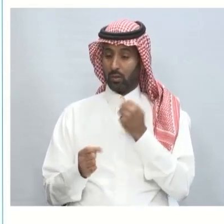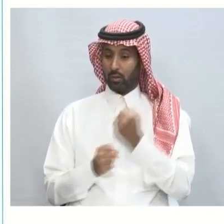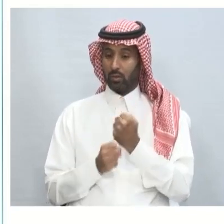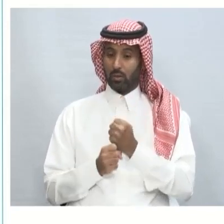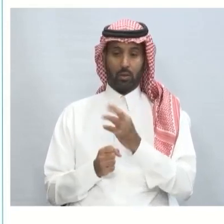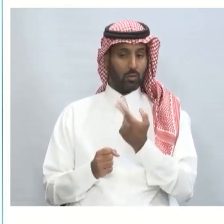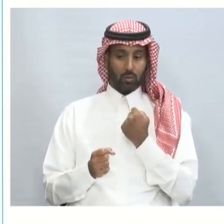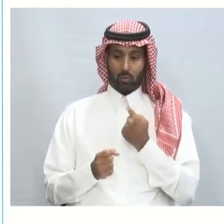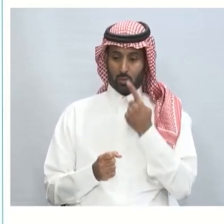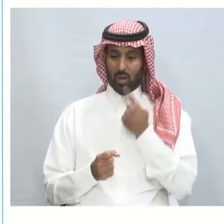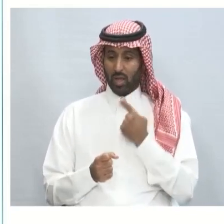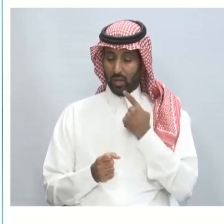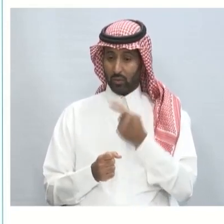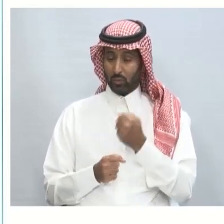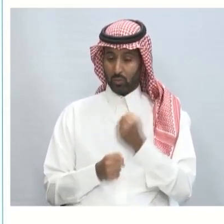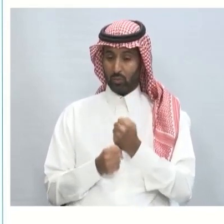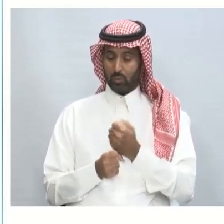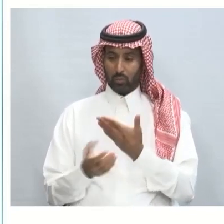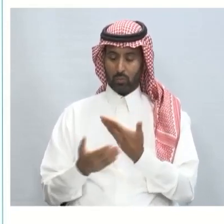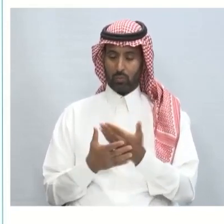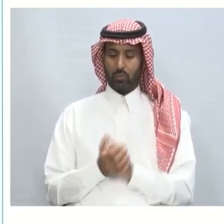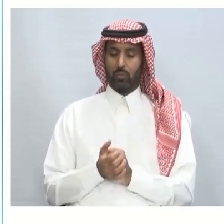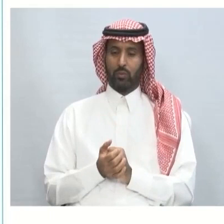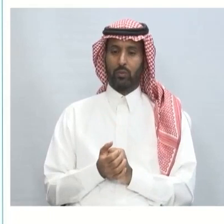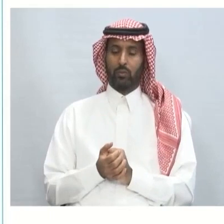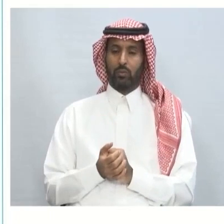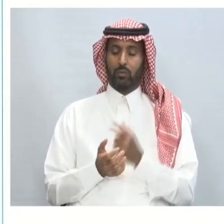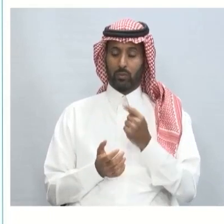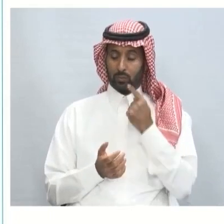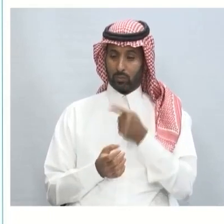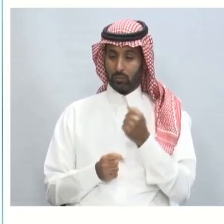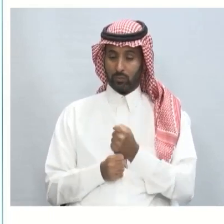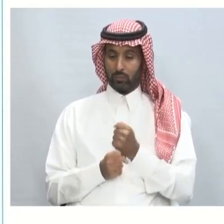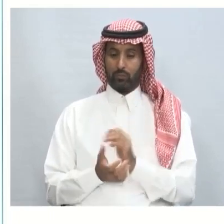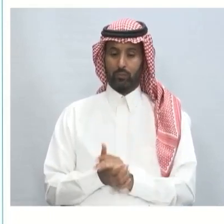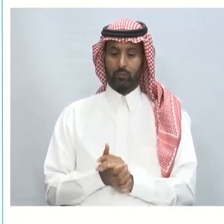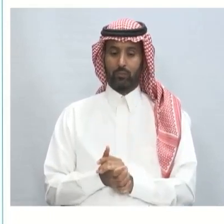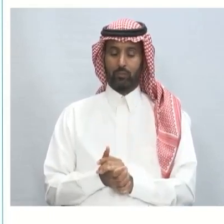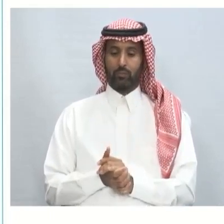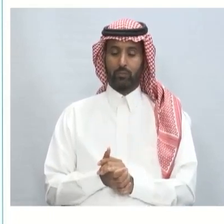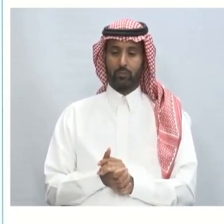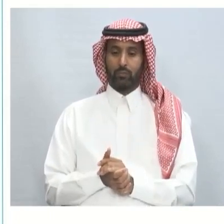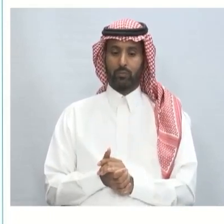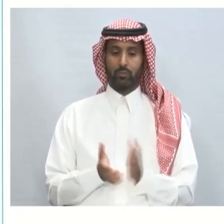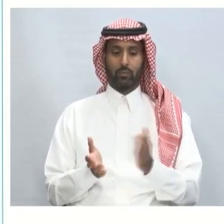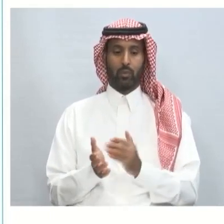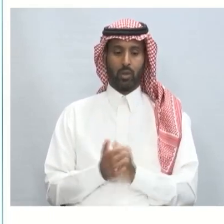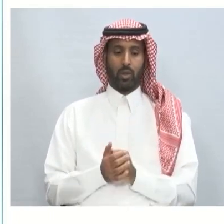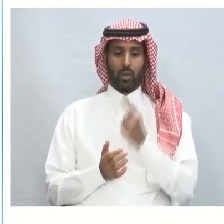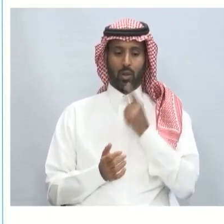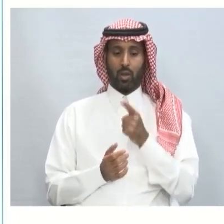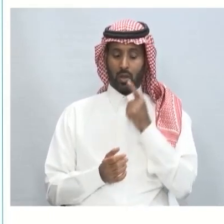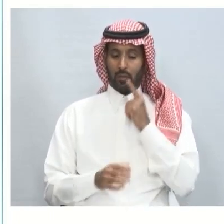employment status or situation? What's your current employment status? Khalid replied, well, I have